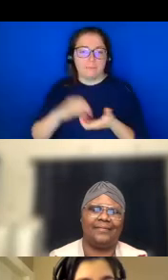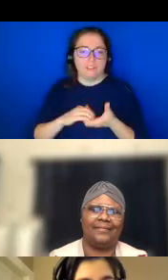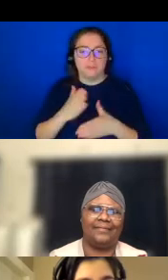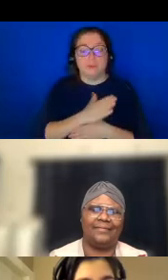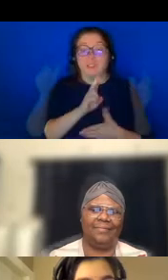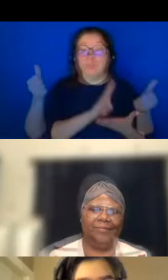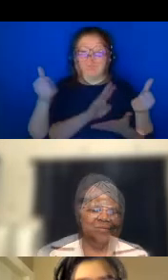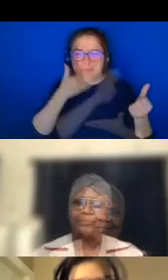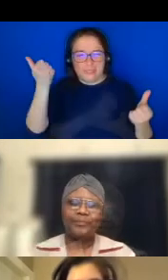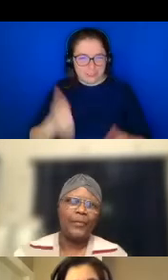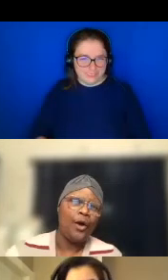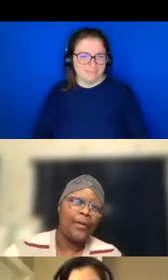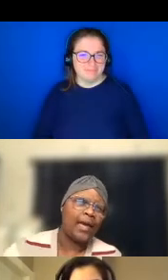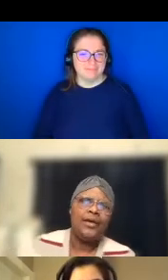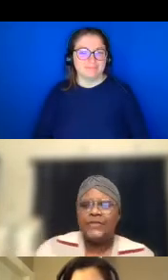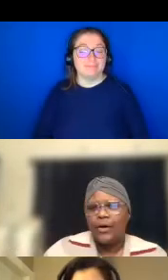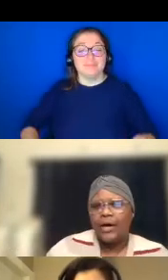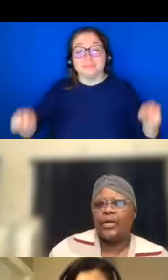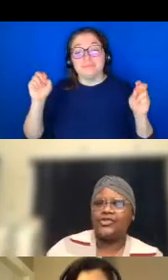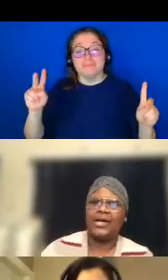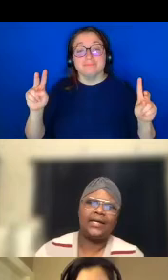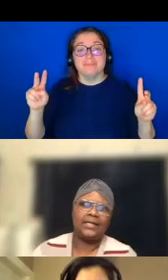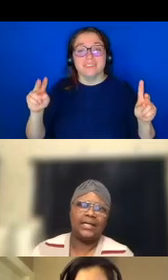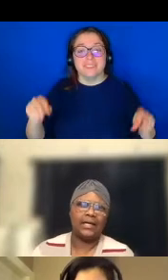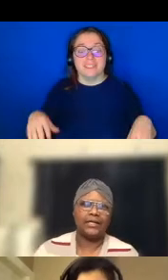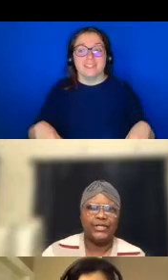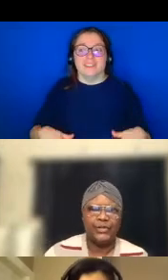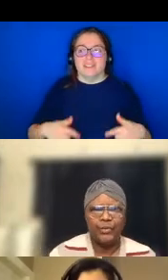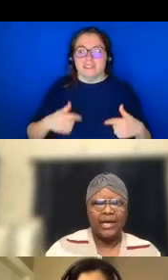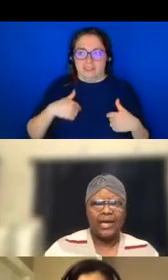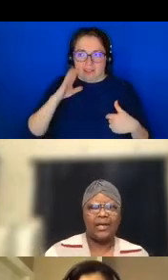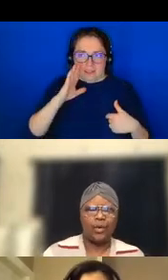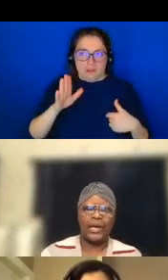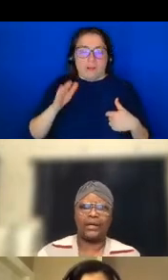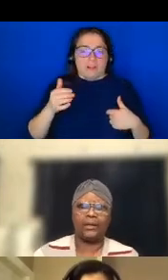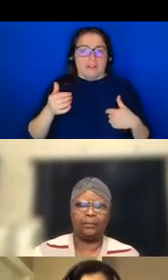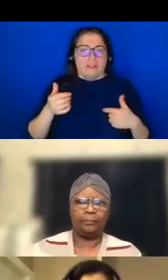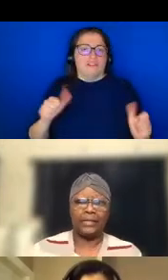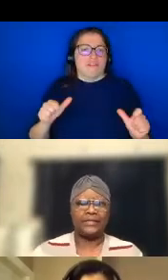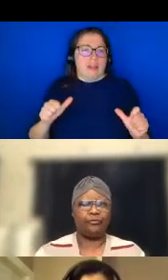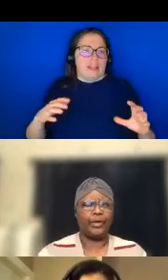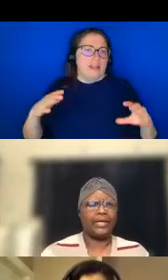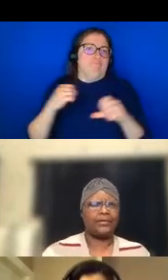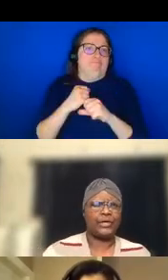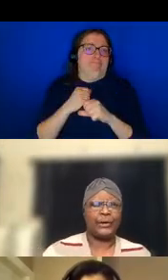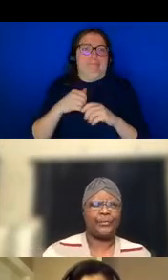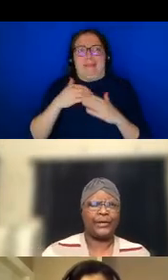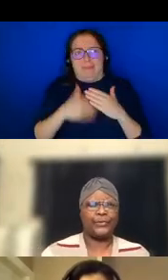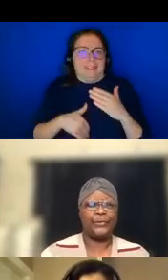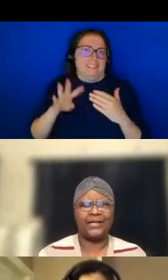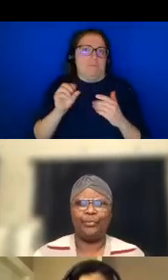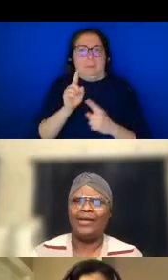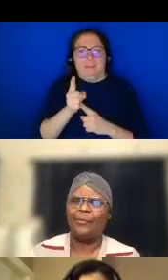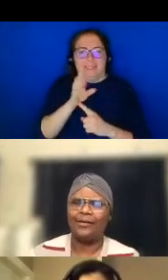Granger. Okay, so I'm going to try and do a quick less than 40-minute talk